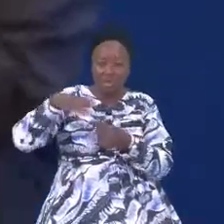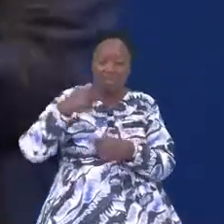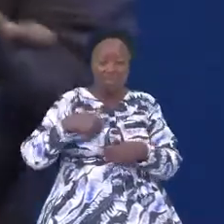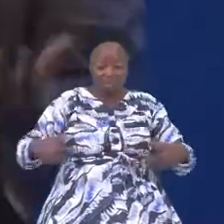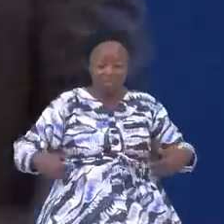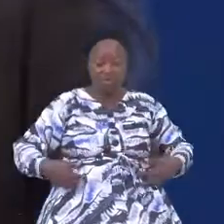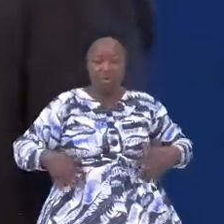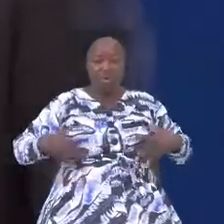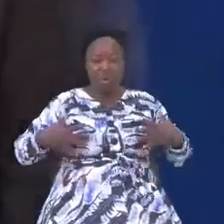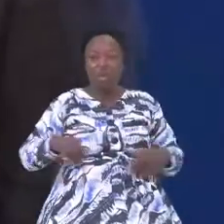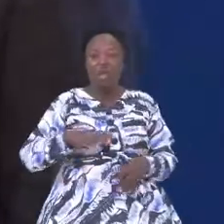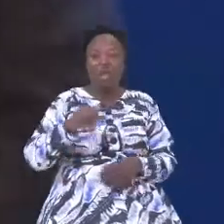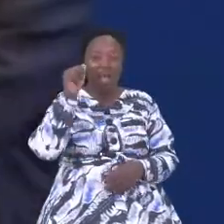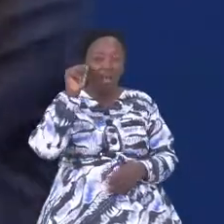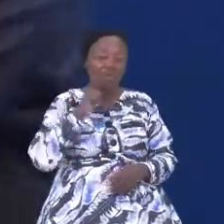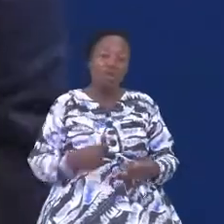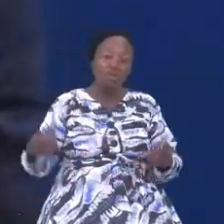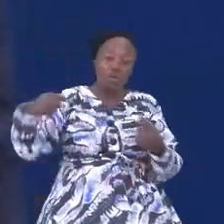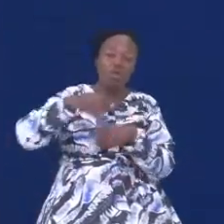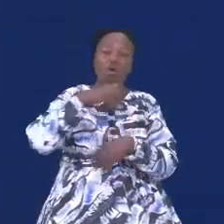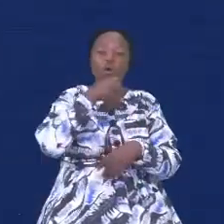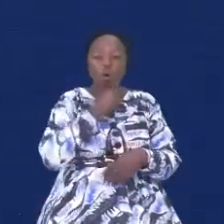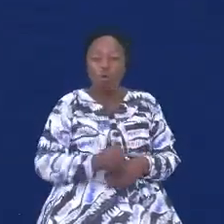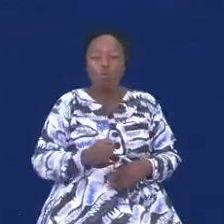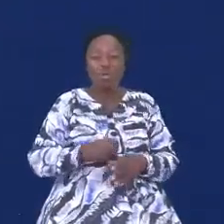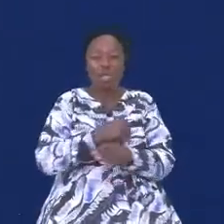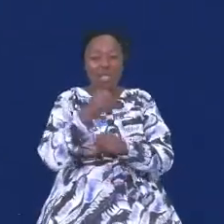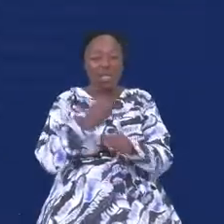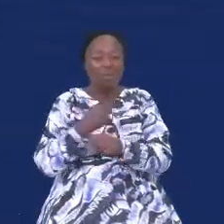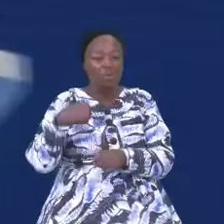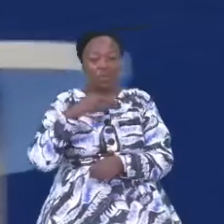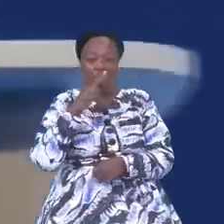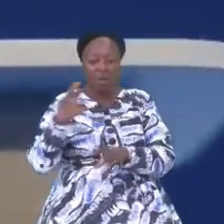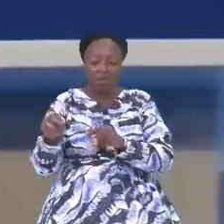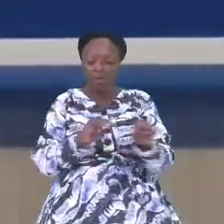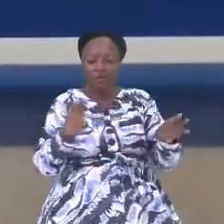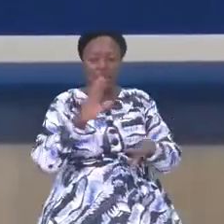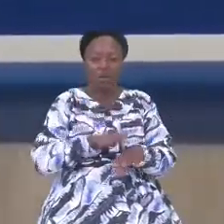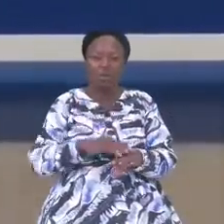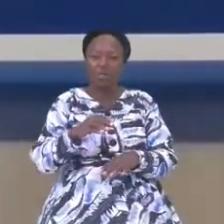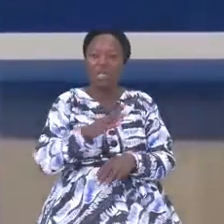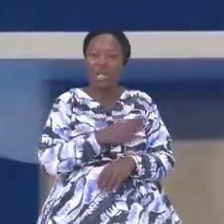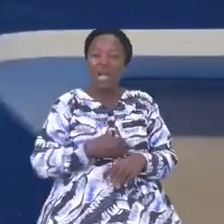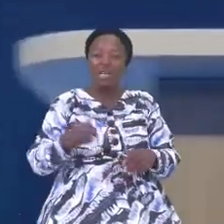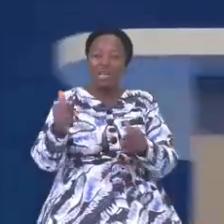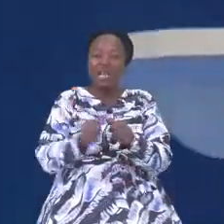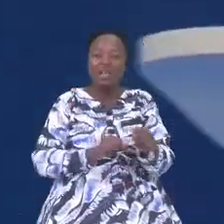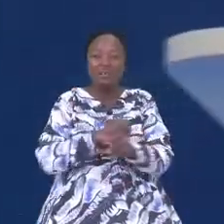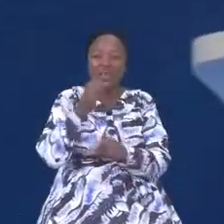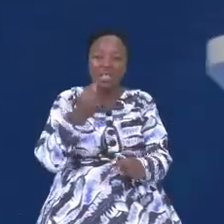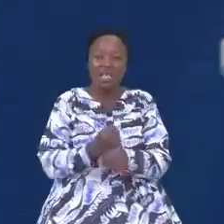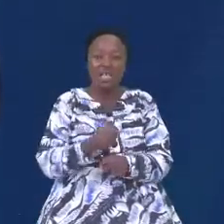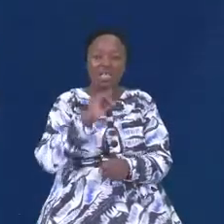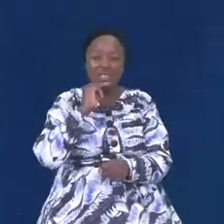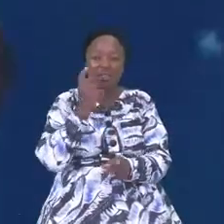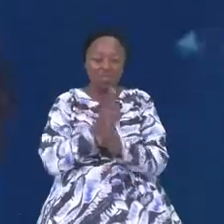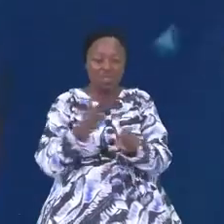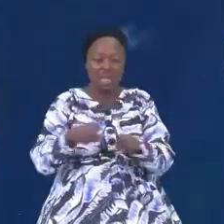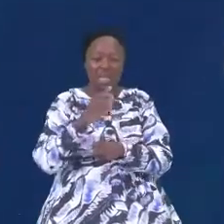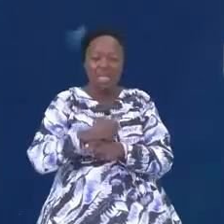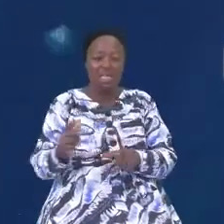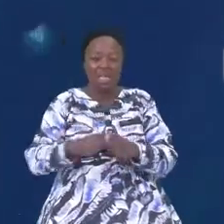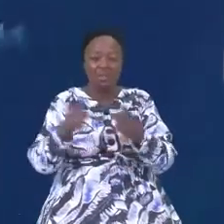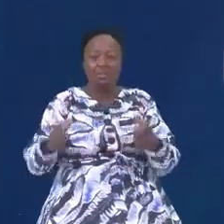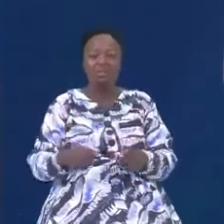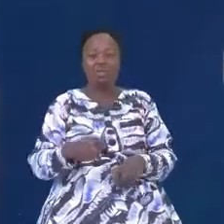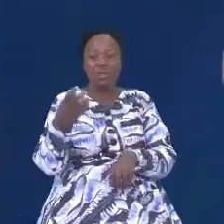adults, and until old age. We're moving on. And every year is like a milestone in